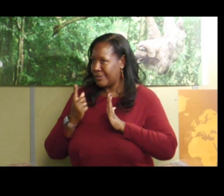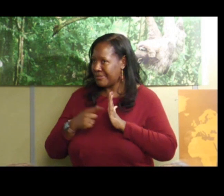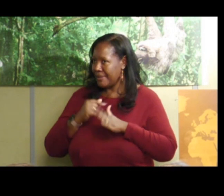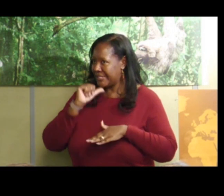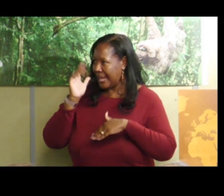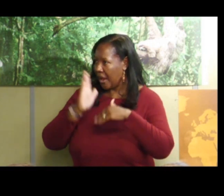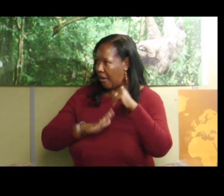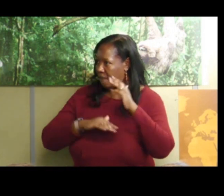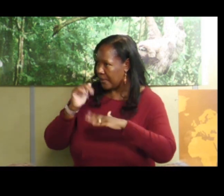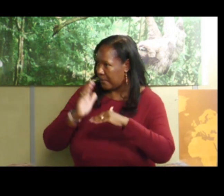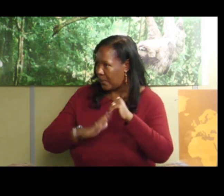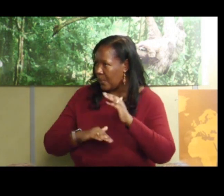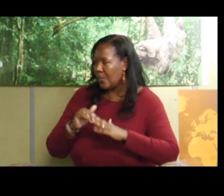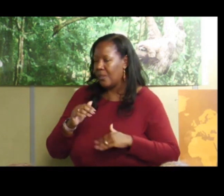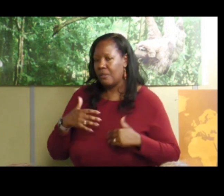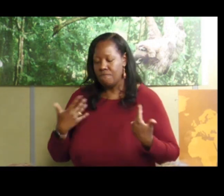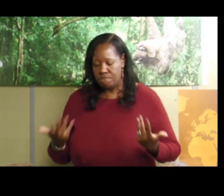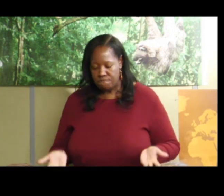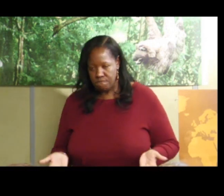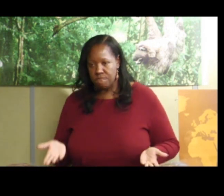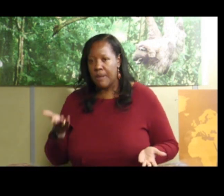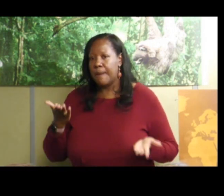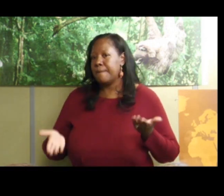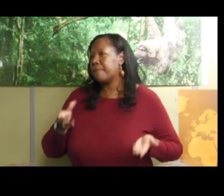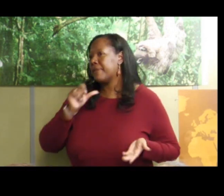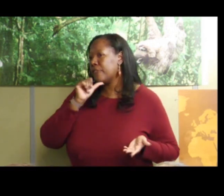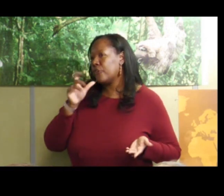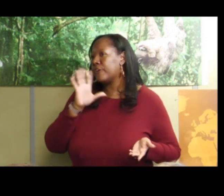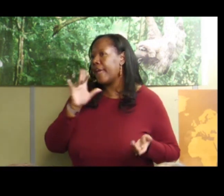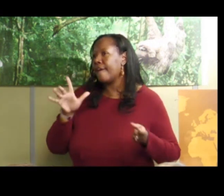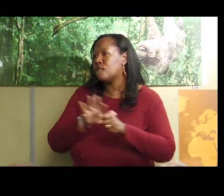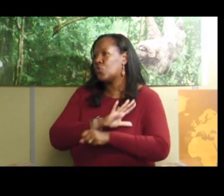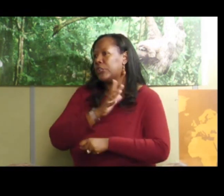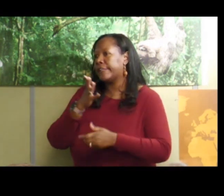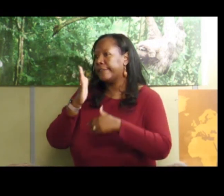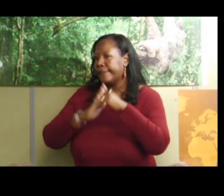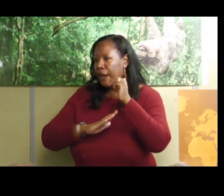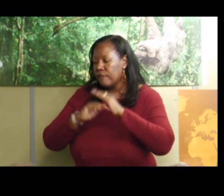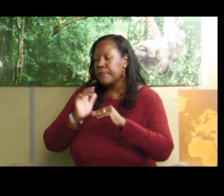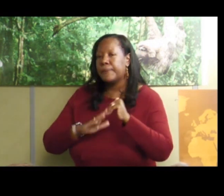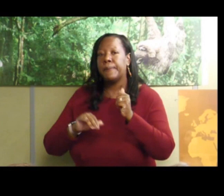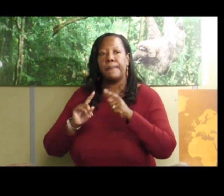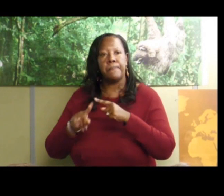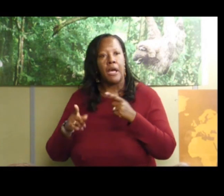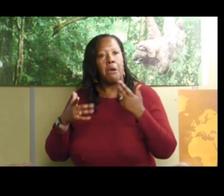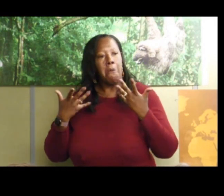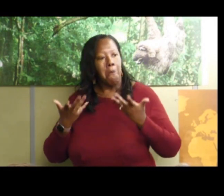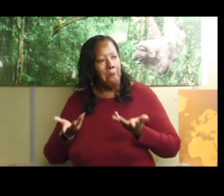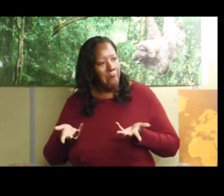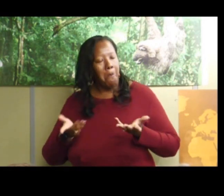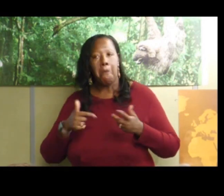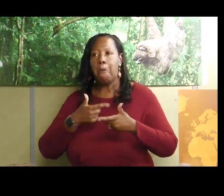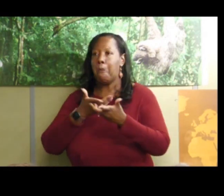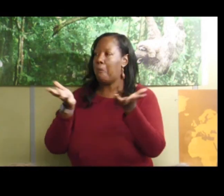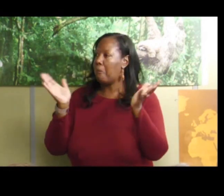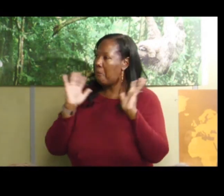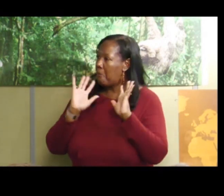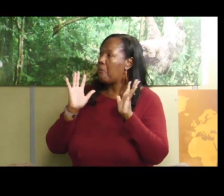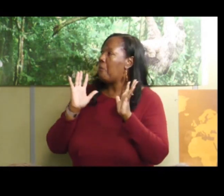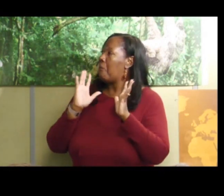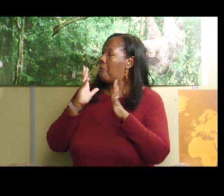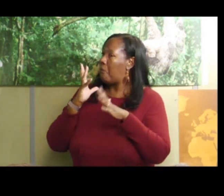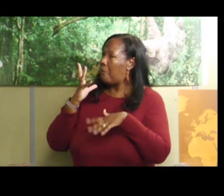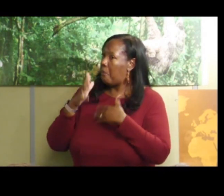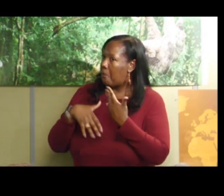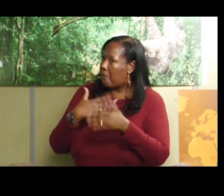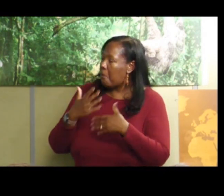or or a circumstance maybe they're not totally comfortable with, but by bringing it into this environmental